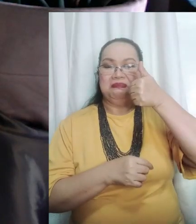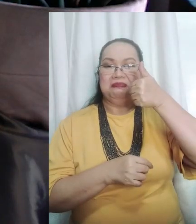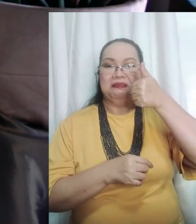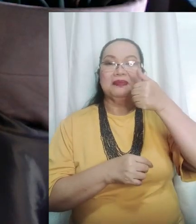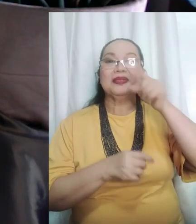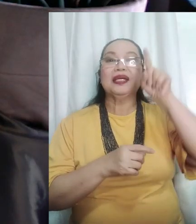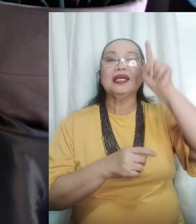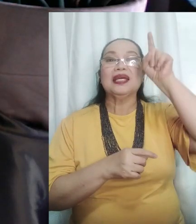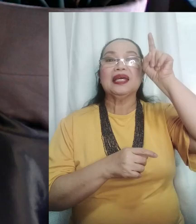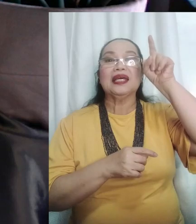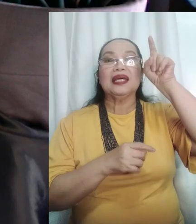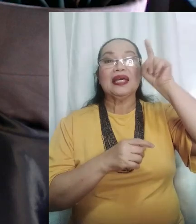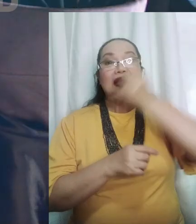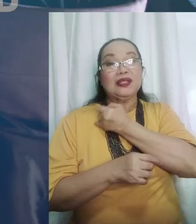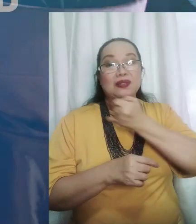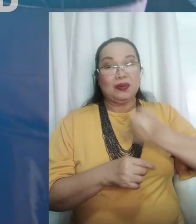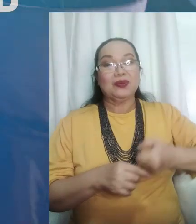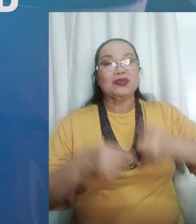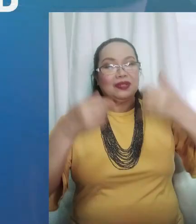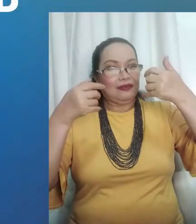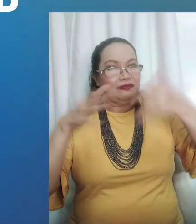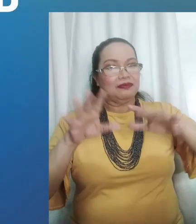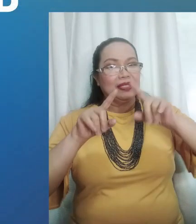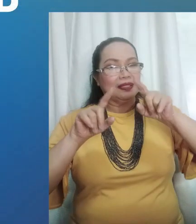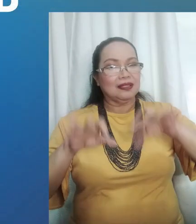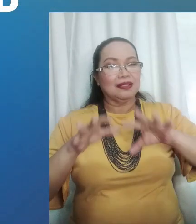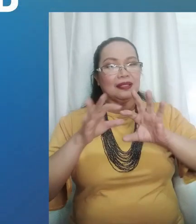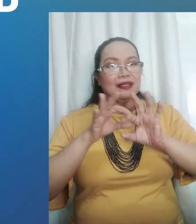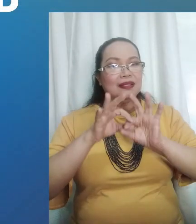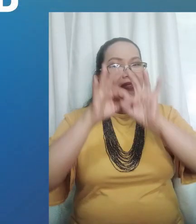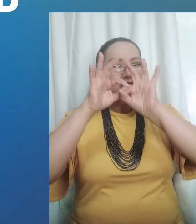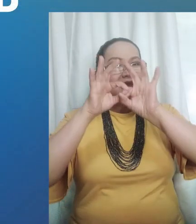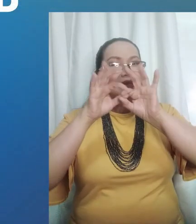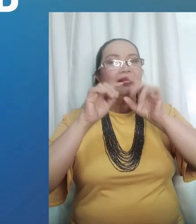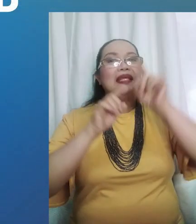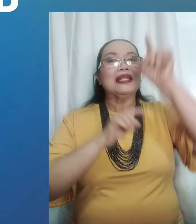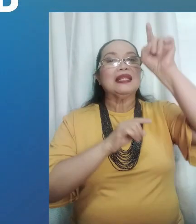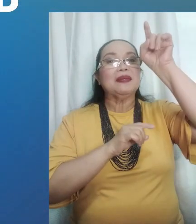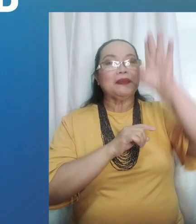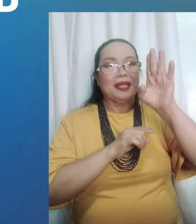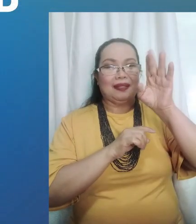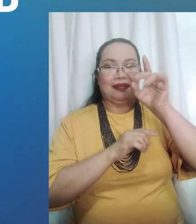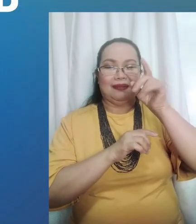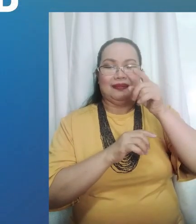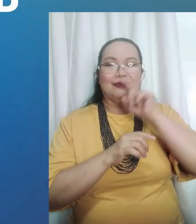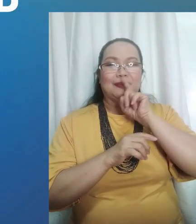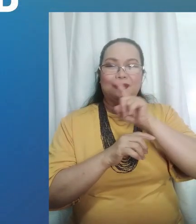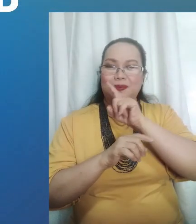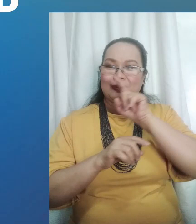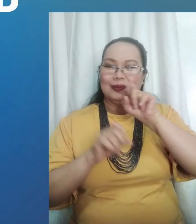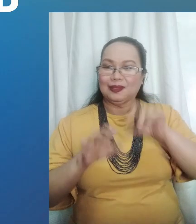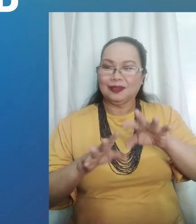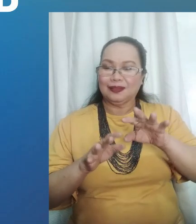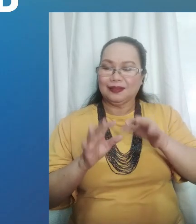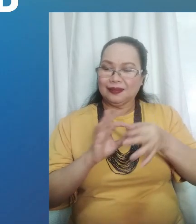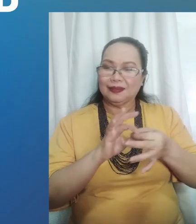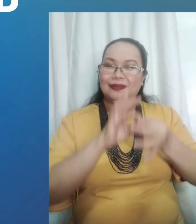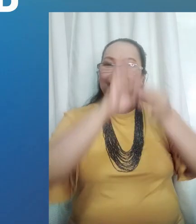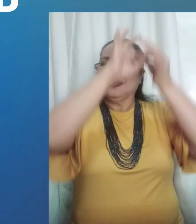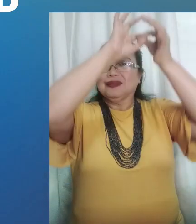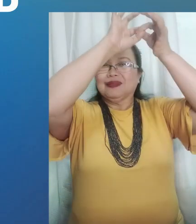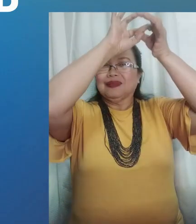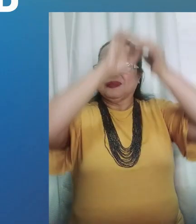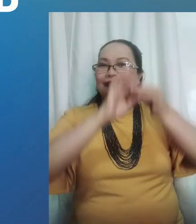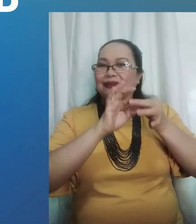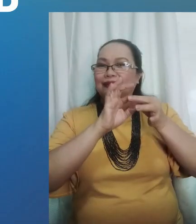Joseph tested connection marked by total dependence on God. The tested connection that is